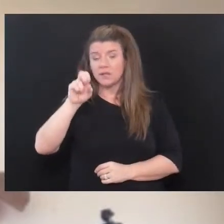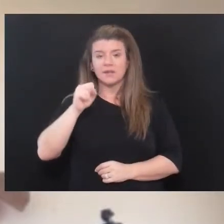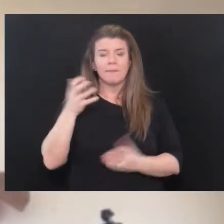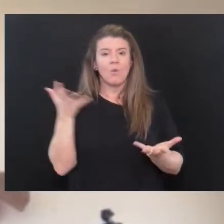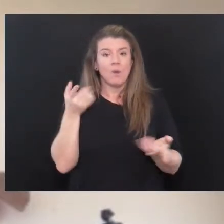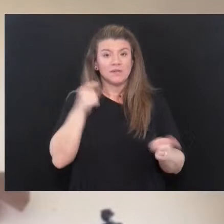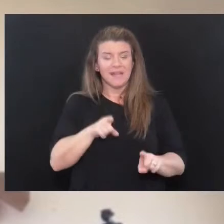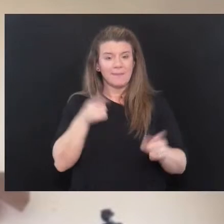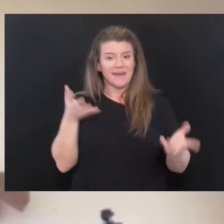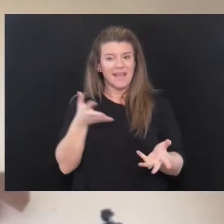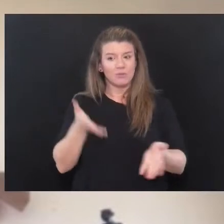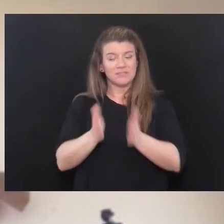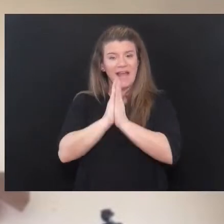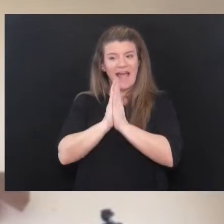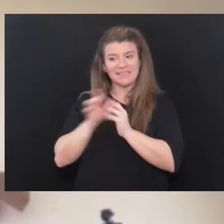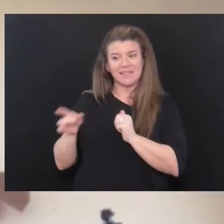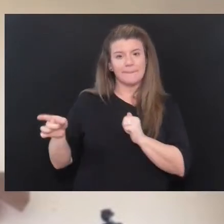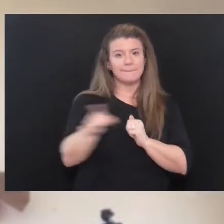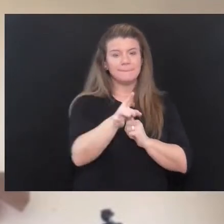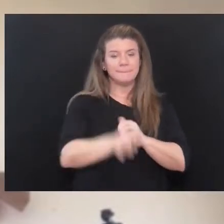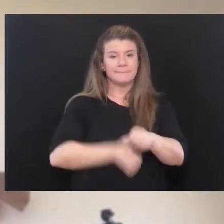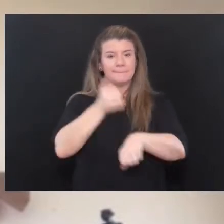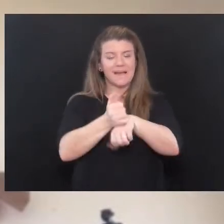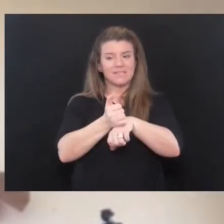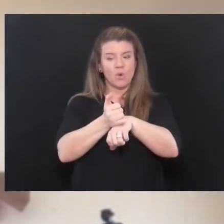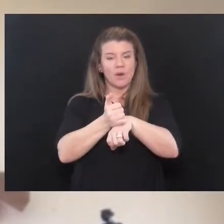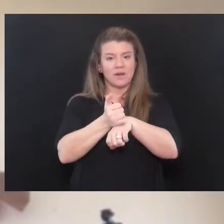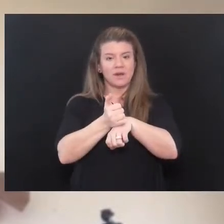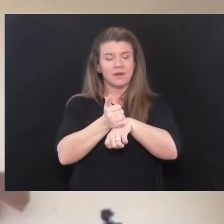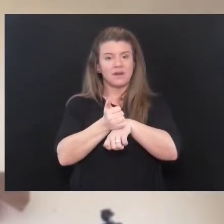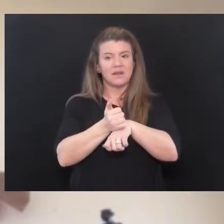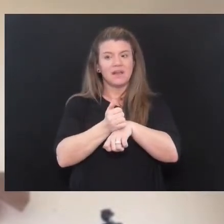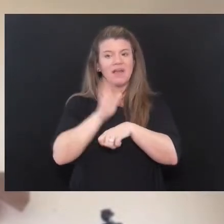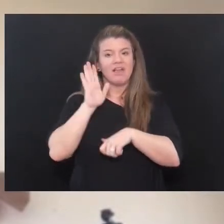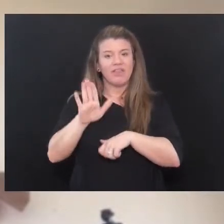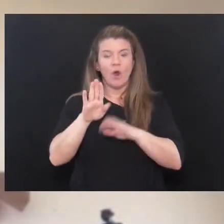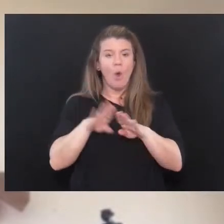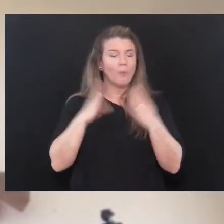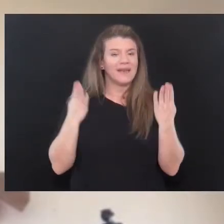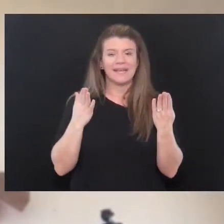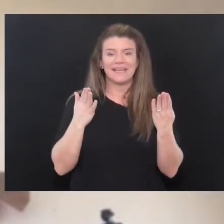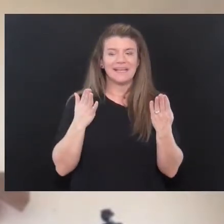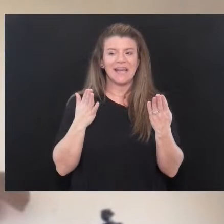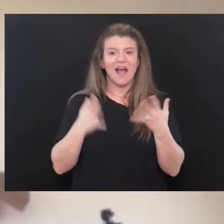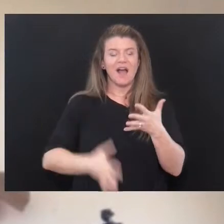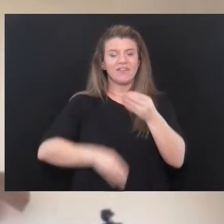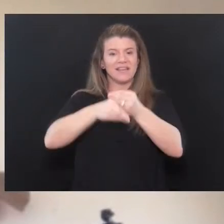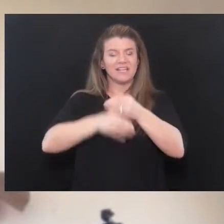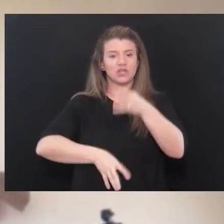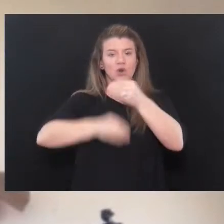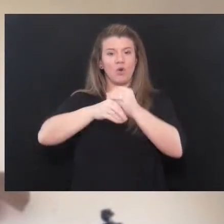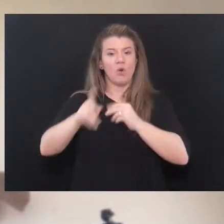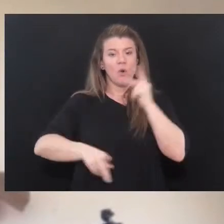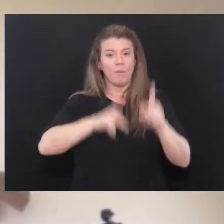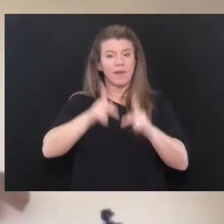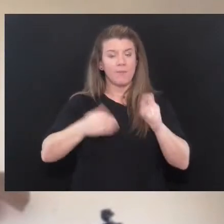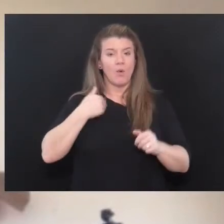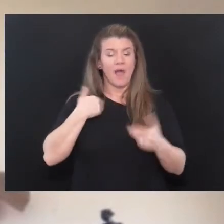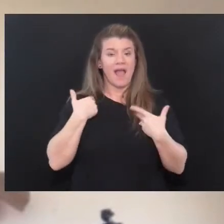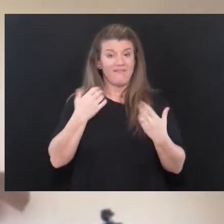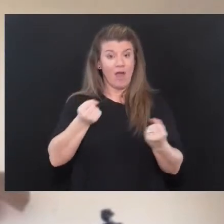here was to ask them, based on the opening of additional people with health